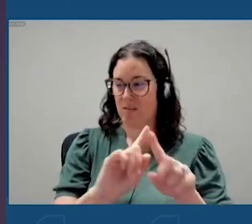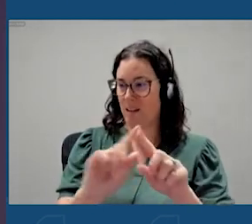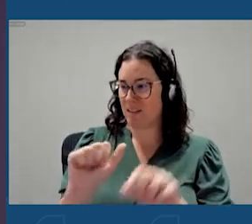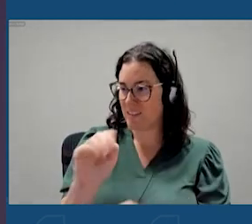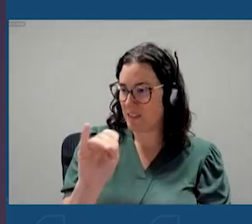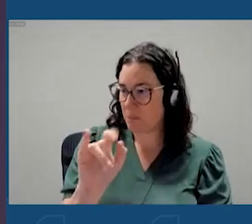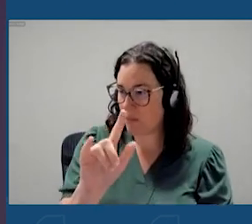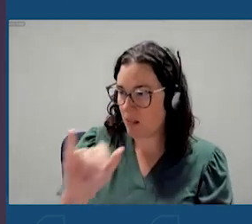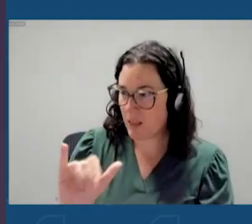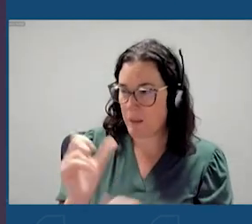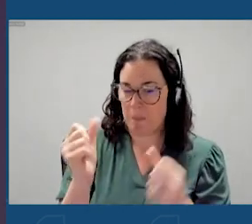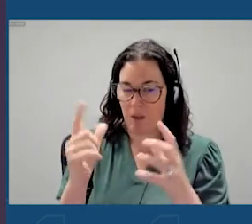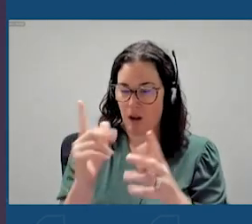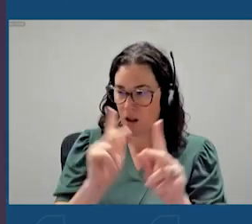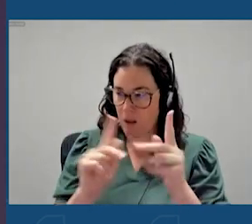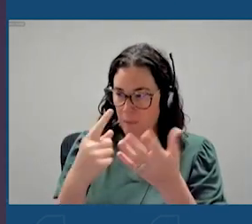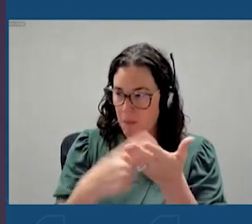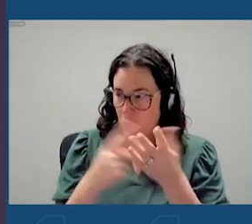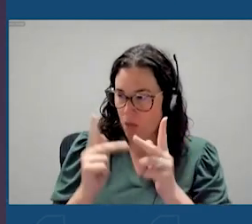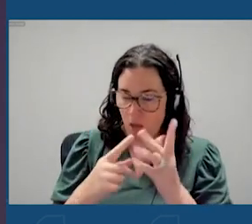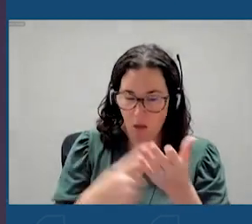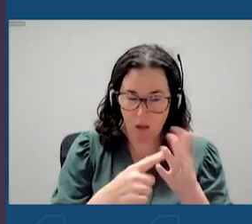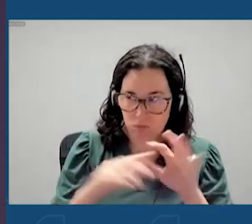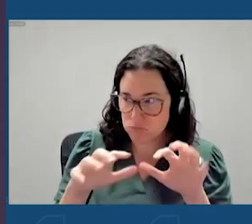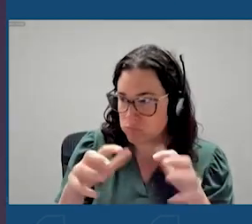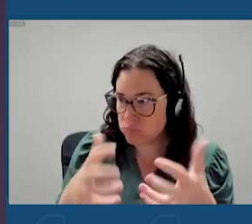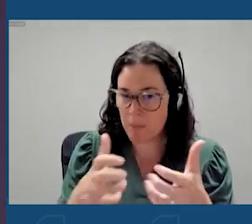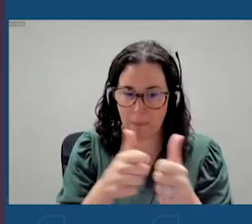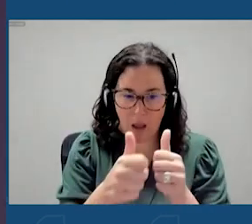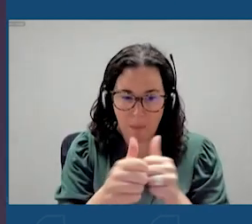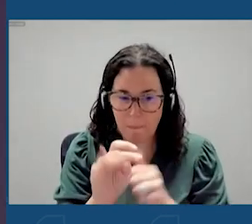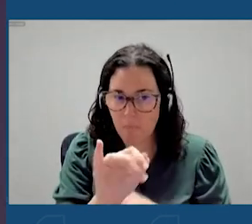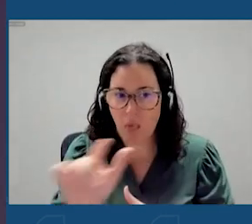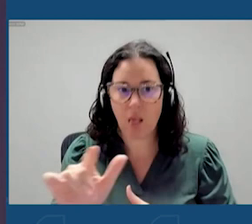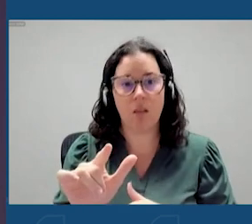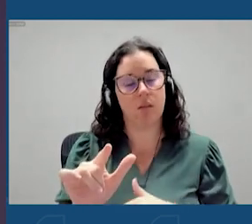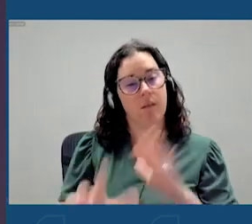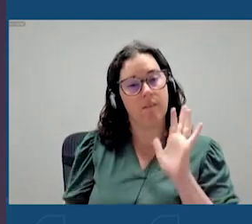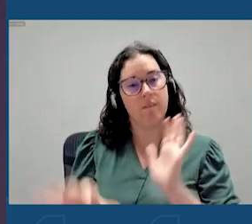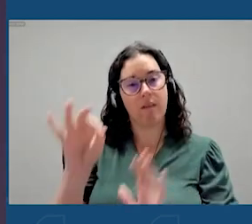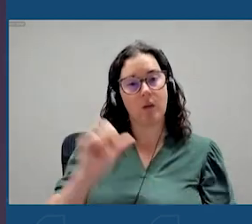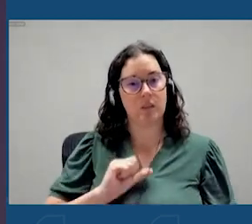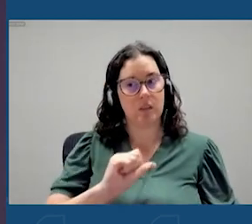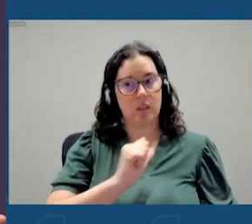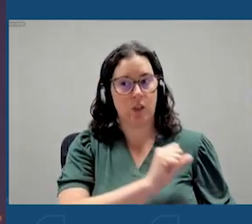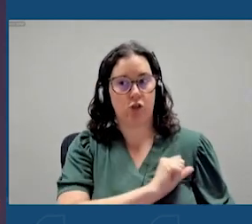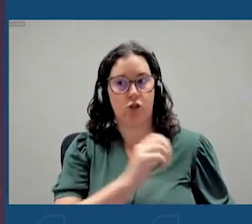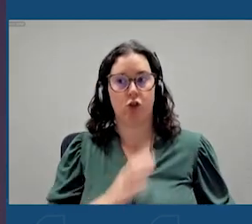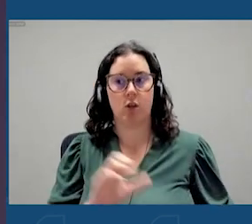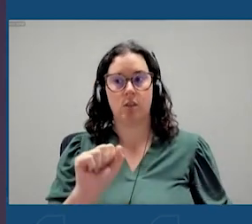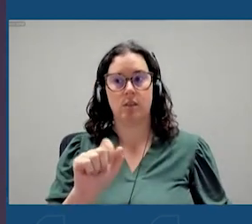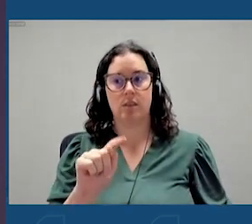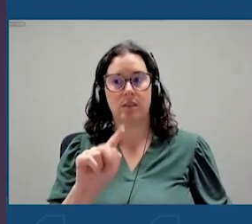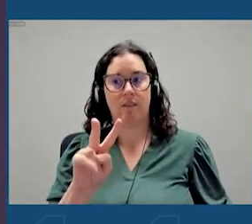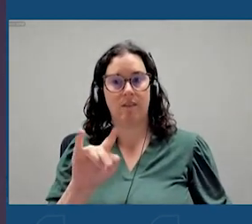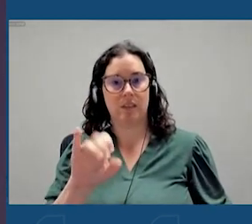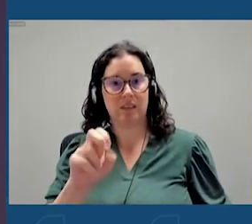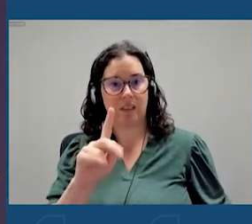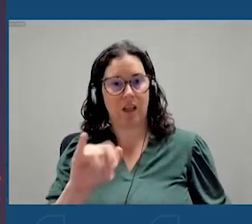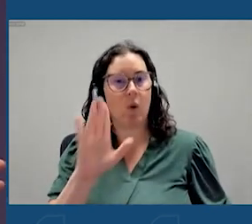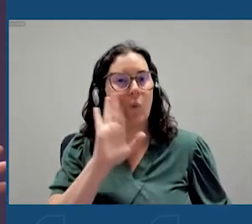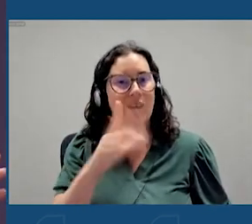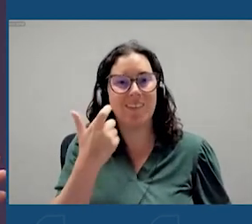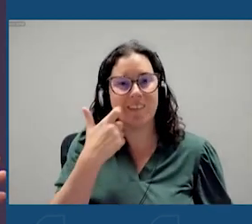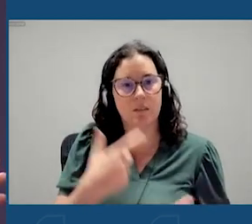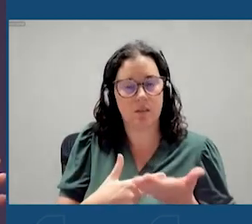Find a partner in the Senate. He found Senator Stavisky, and they can talk about how the journey literally started just over a year ago,